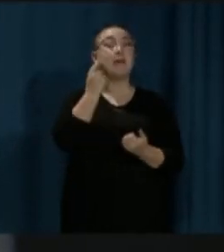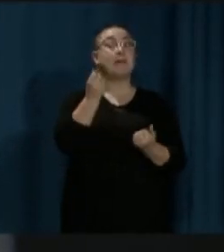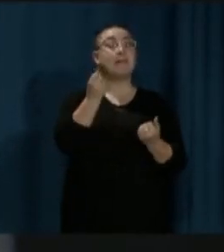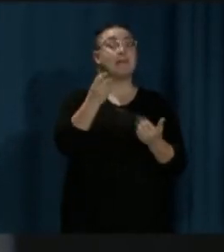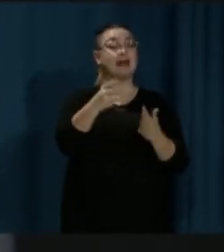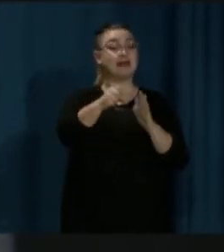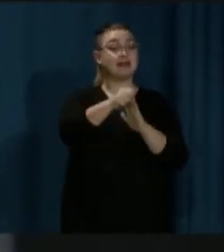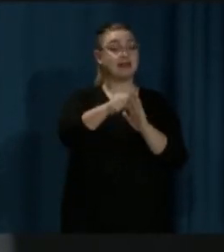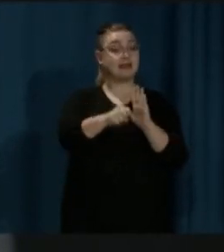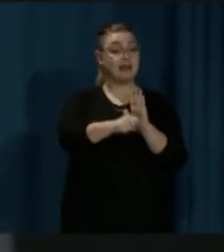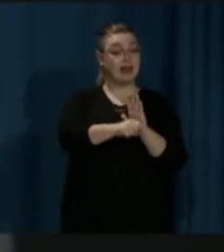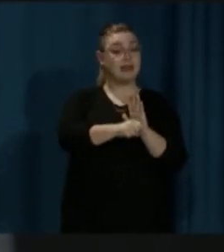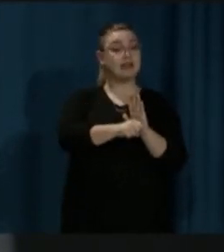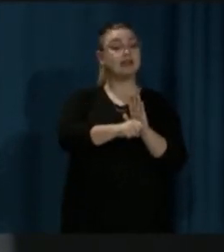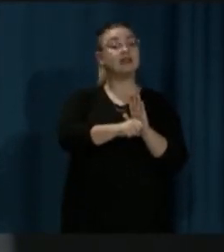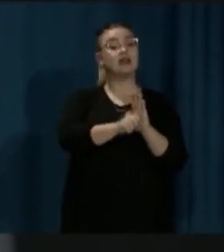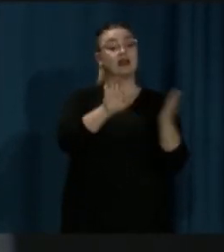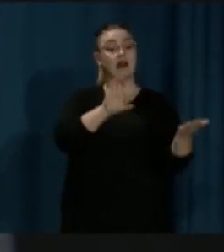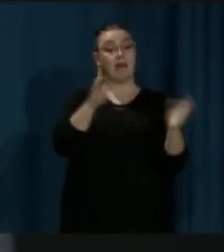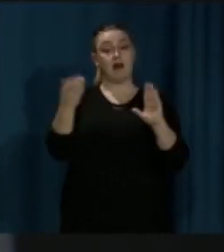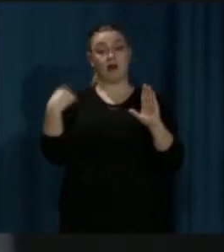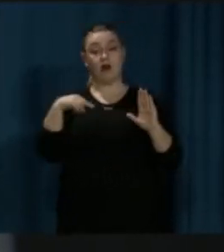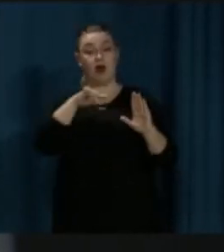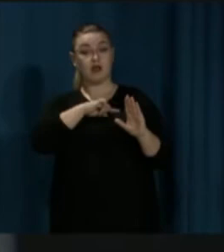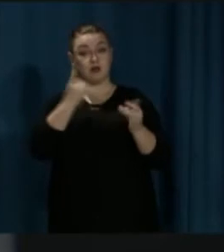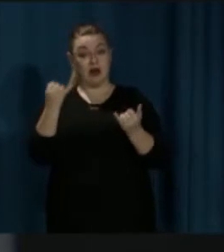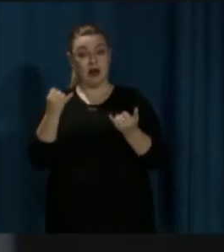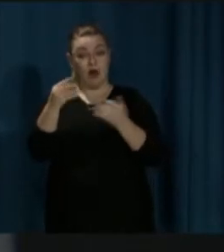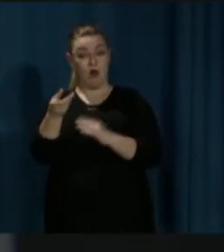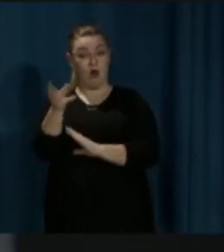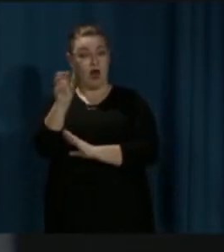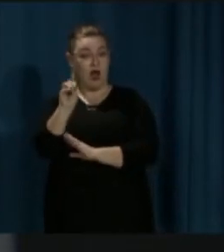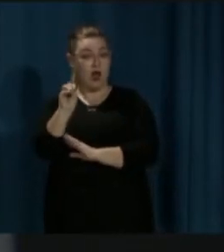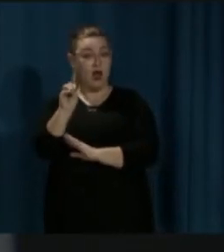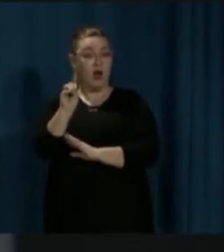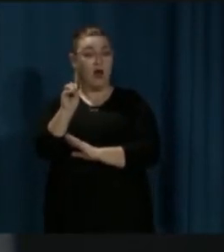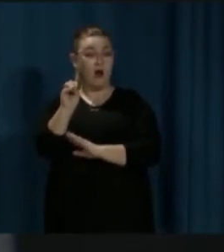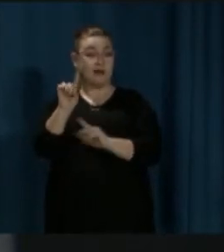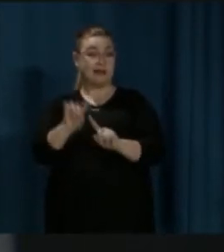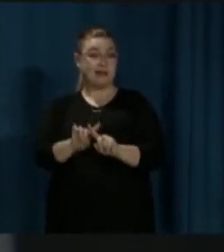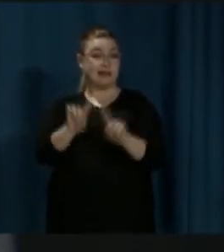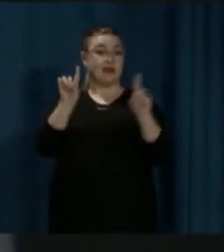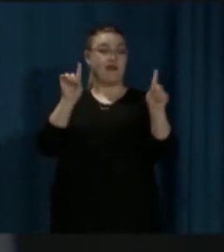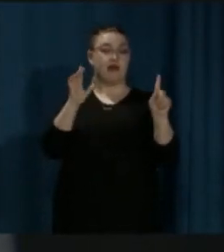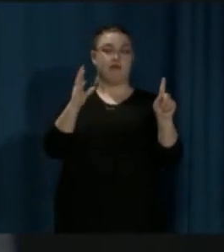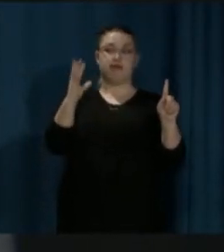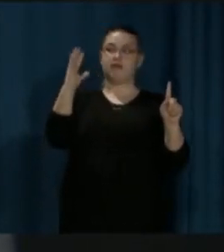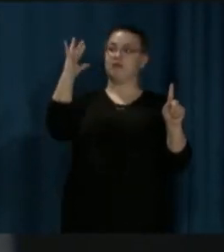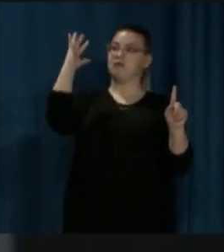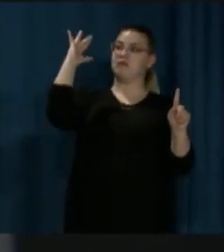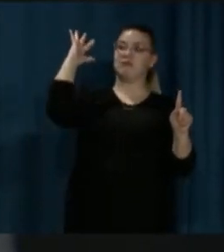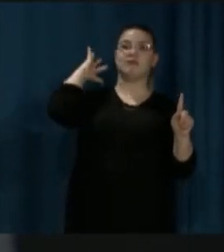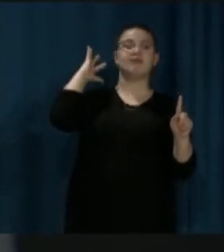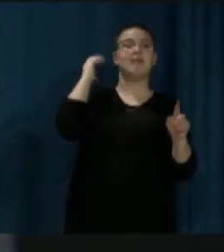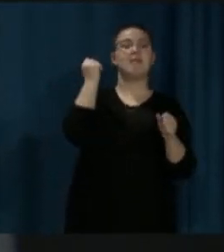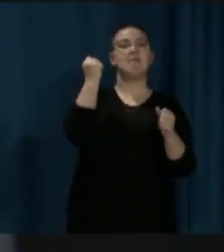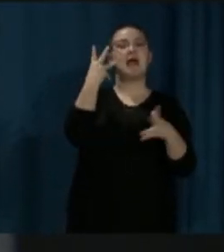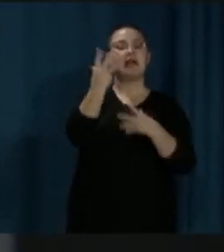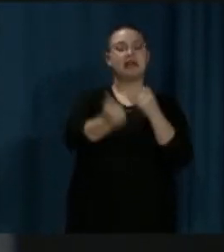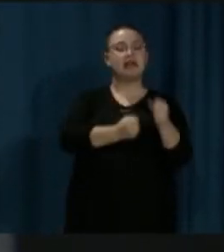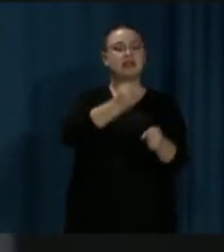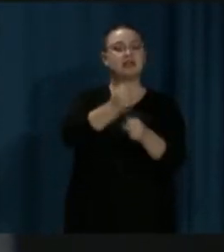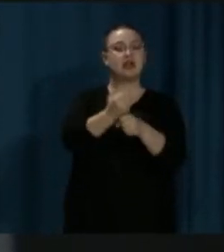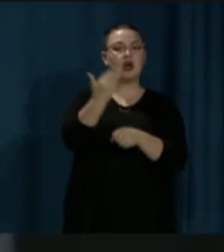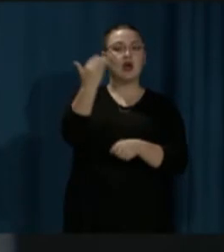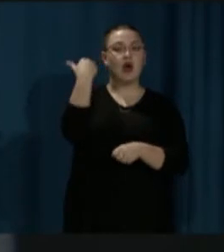have the flexibility to vote in different ways is really much different than it was decades ago when you got to go vote